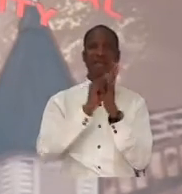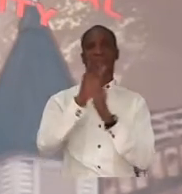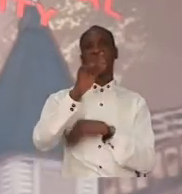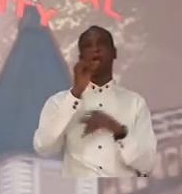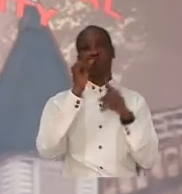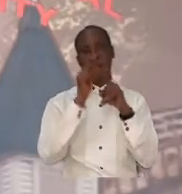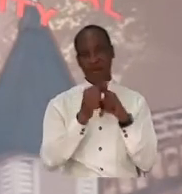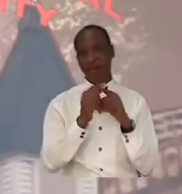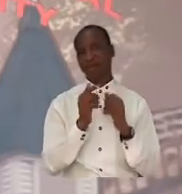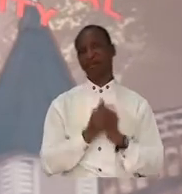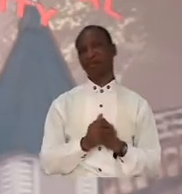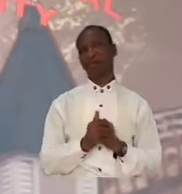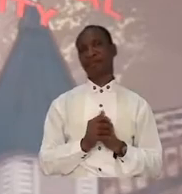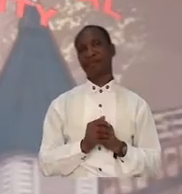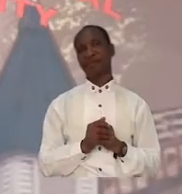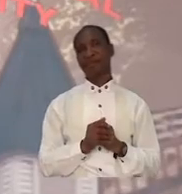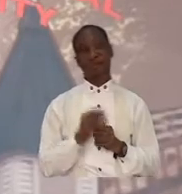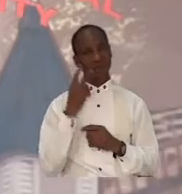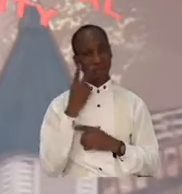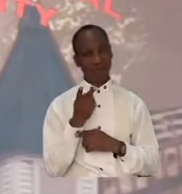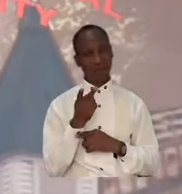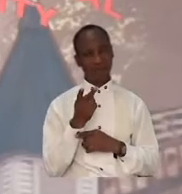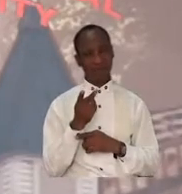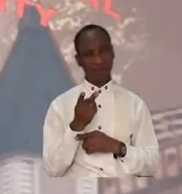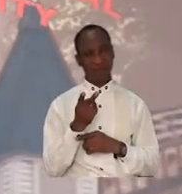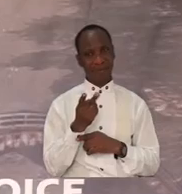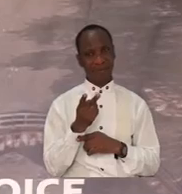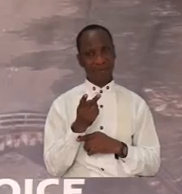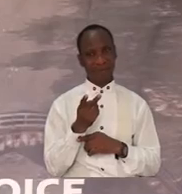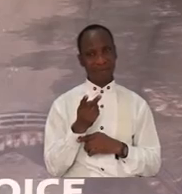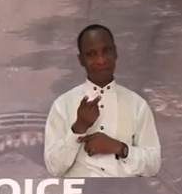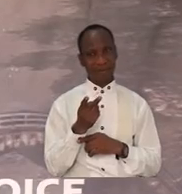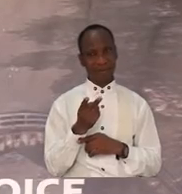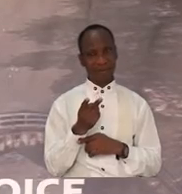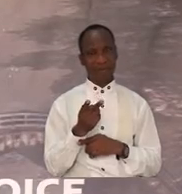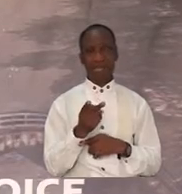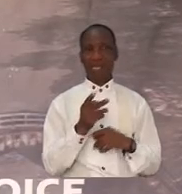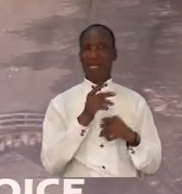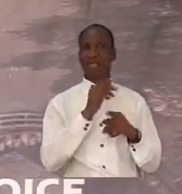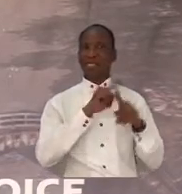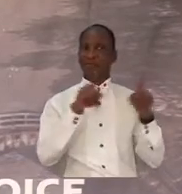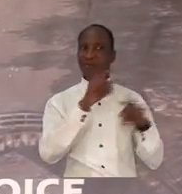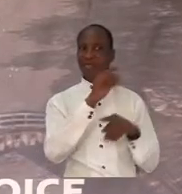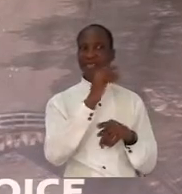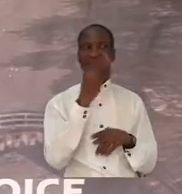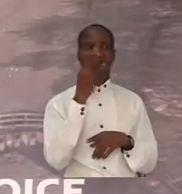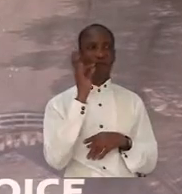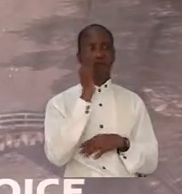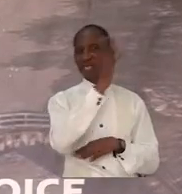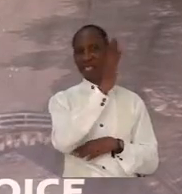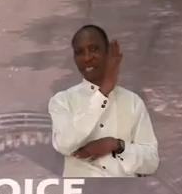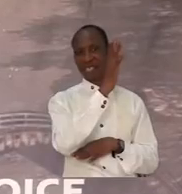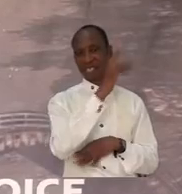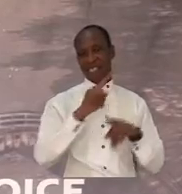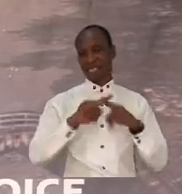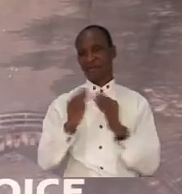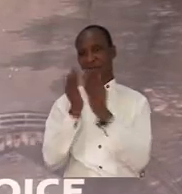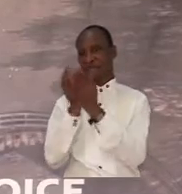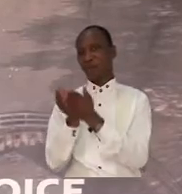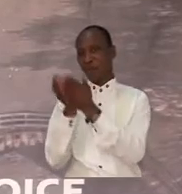ne nsa miinu won we say we emfa nkwadua no ho we emfa no wa boat no ho